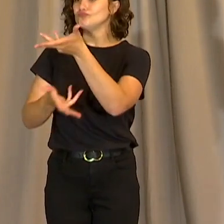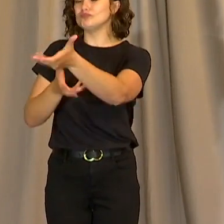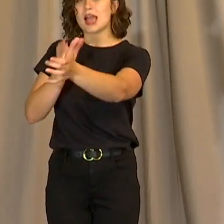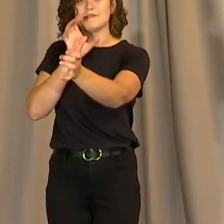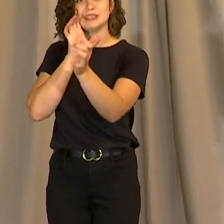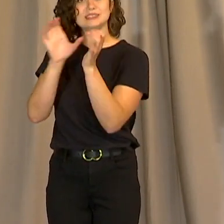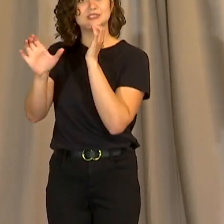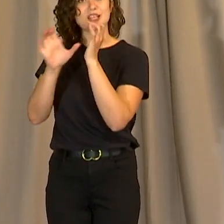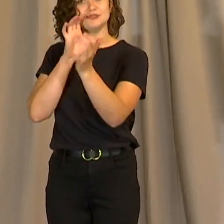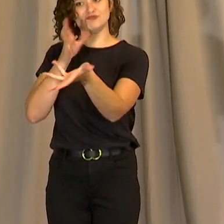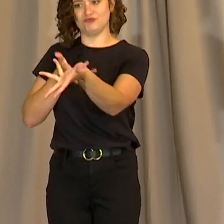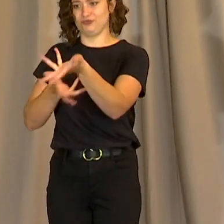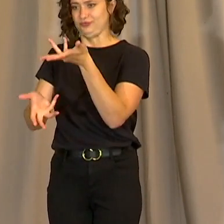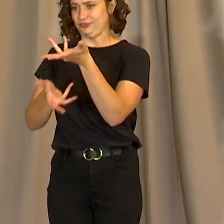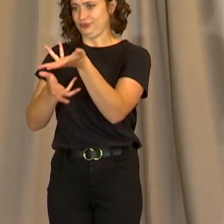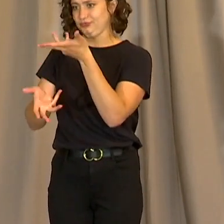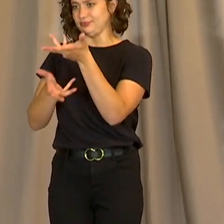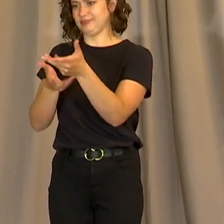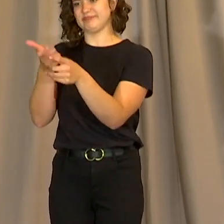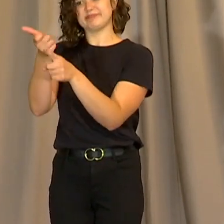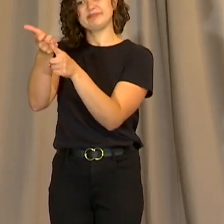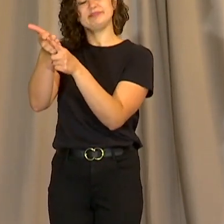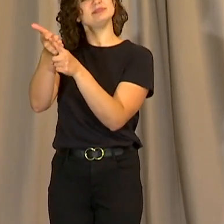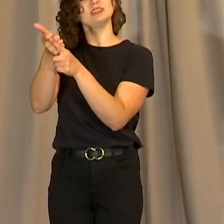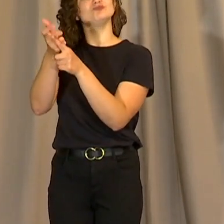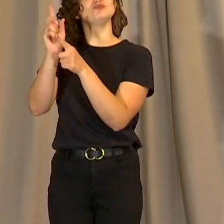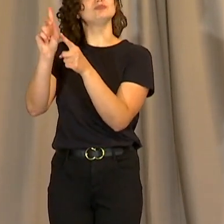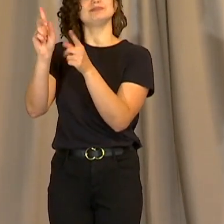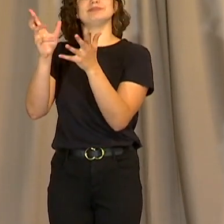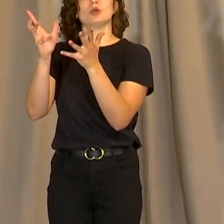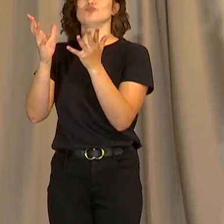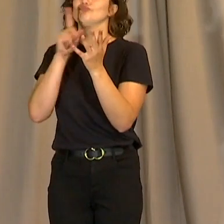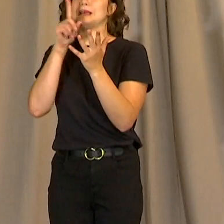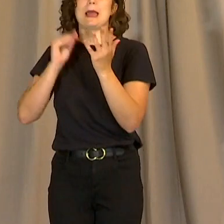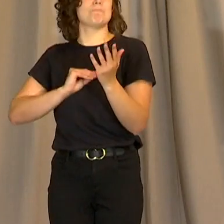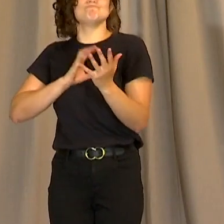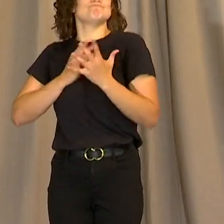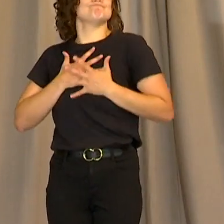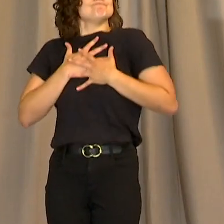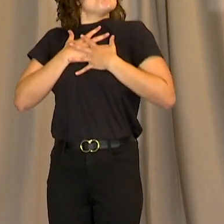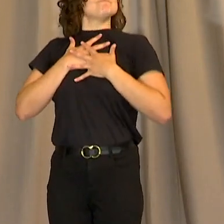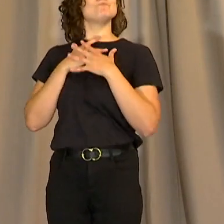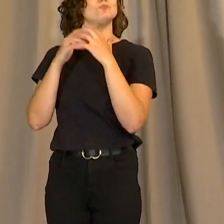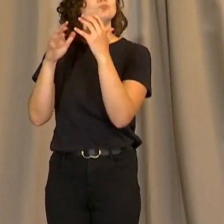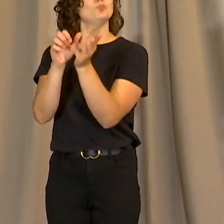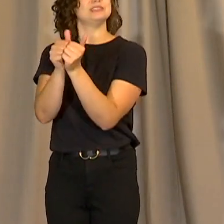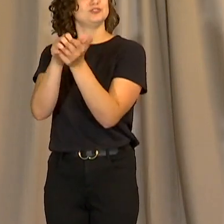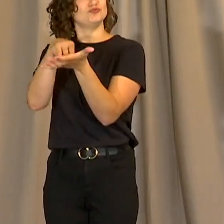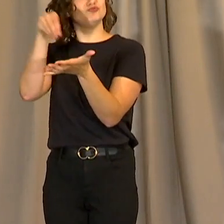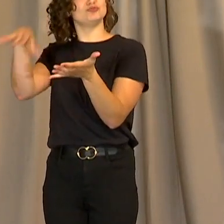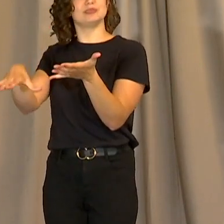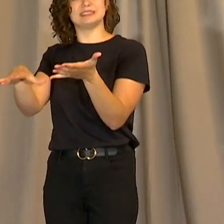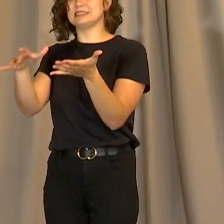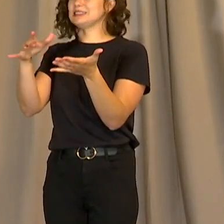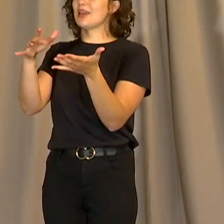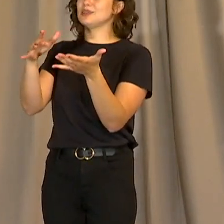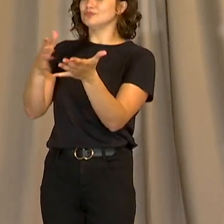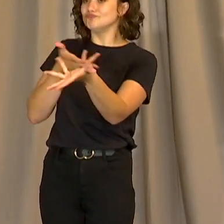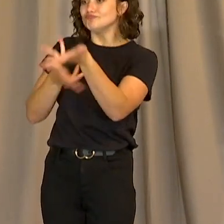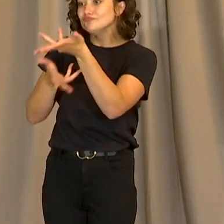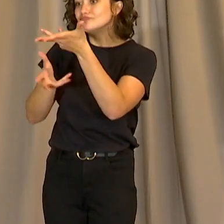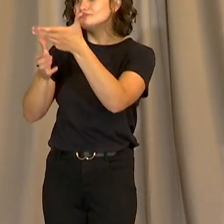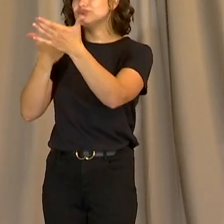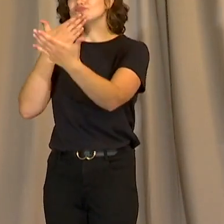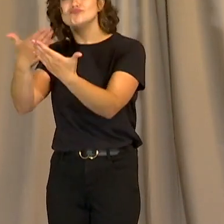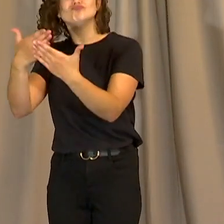that are just robust with the students, and they bring them down and have good conversations